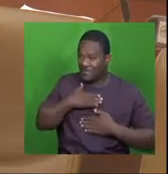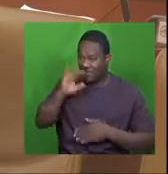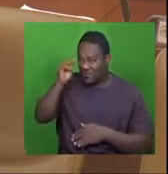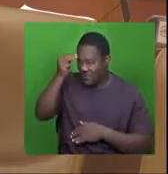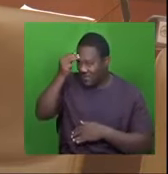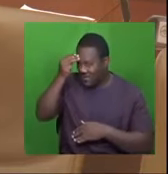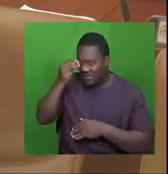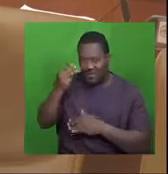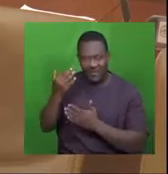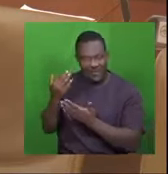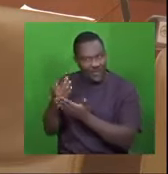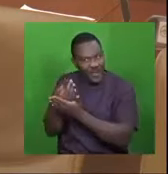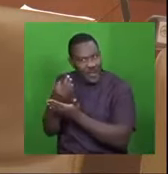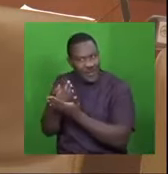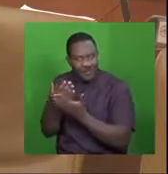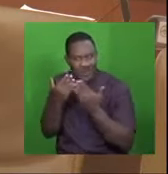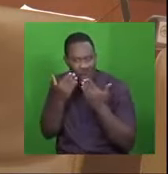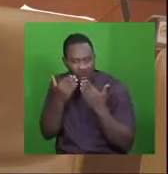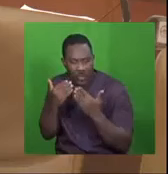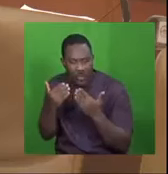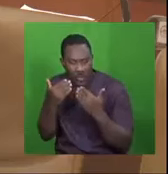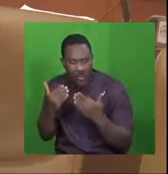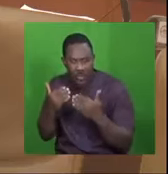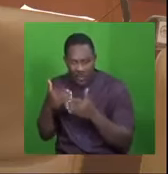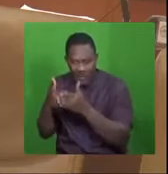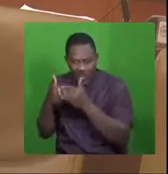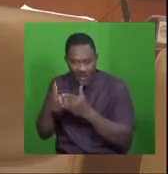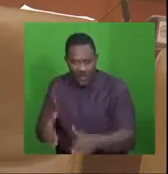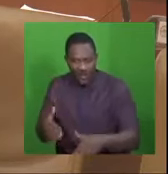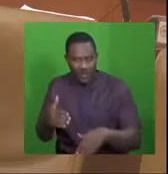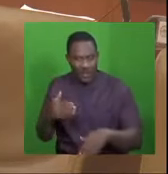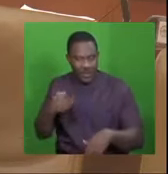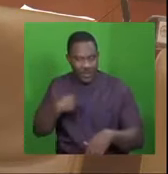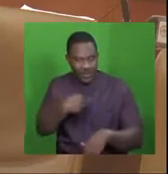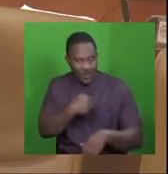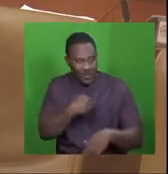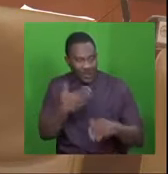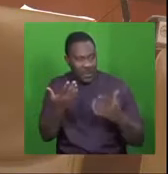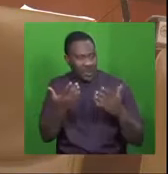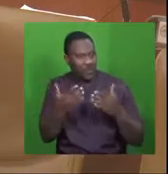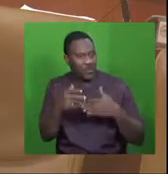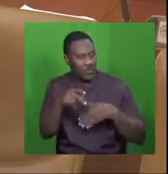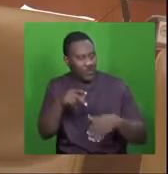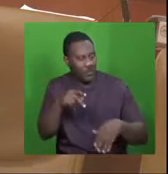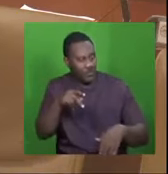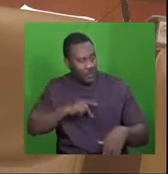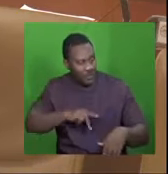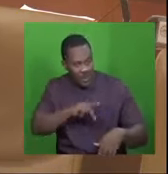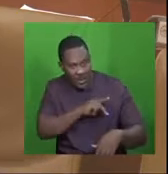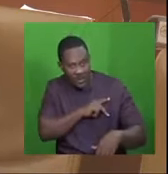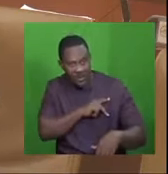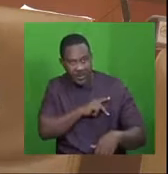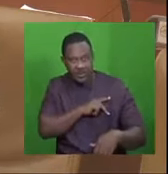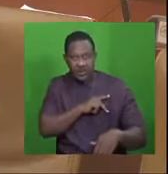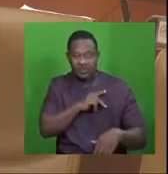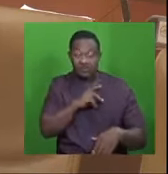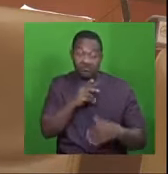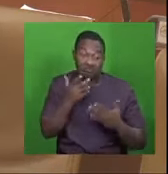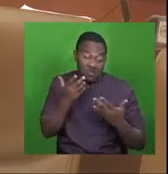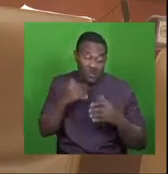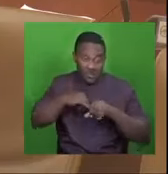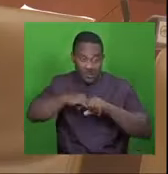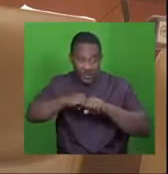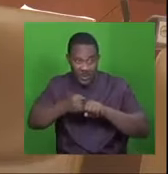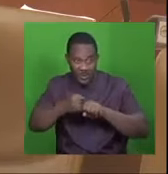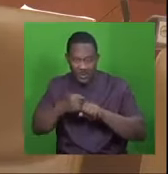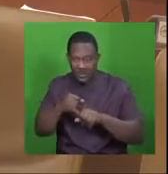Finance himself, we'd like to thank leadership and members of the House for the support we have enjoyed from you in the implementation of the